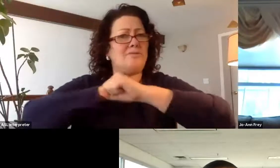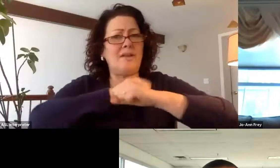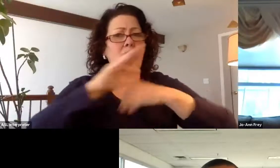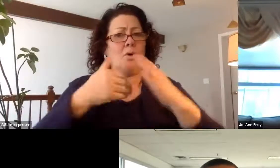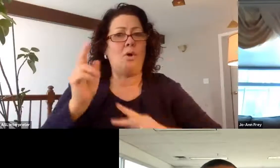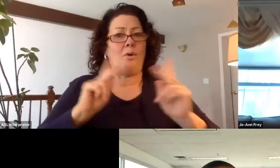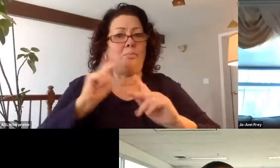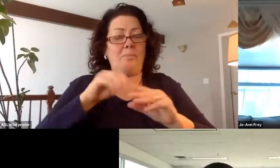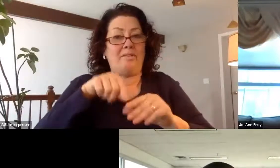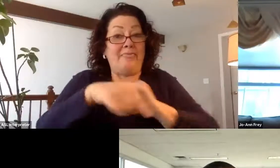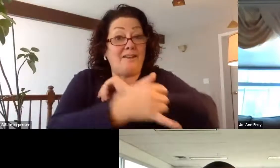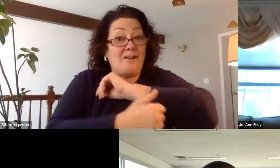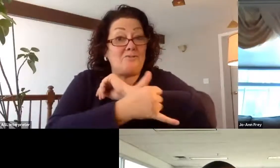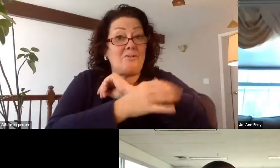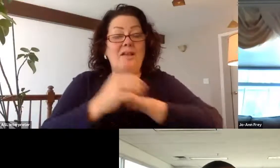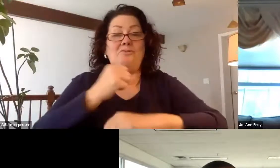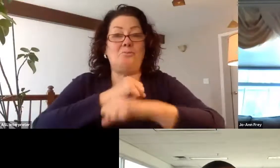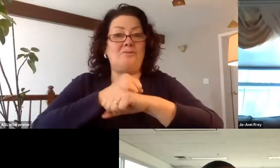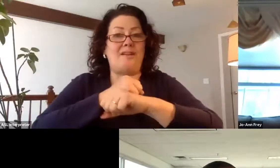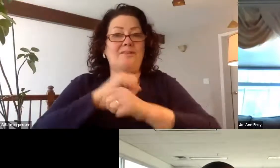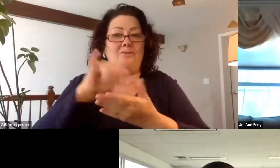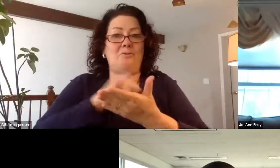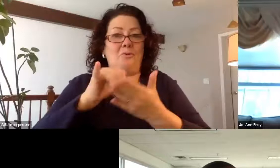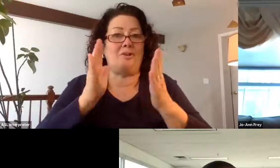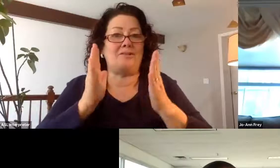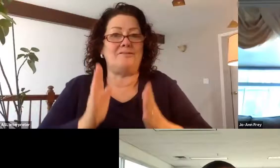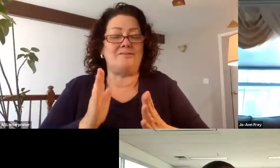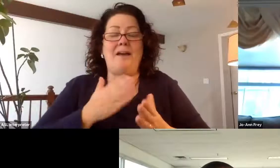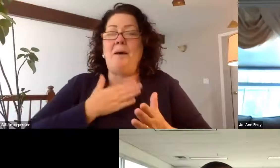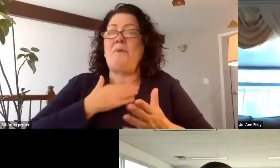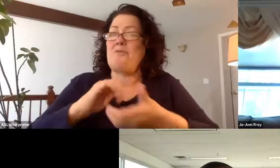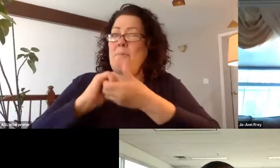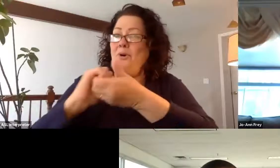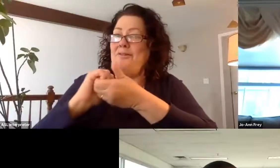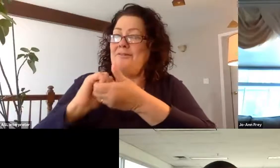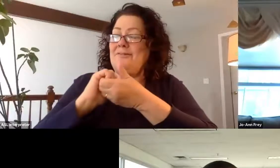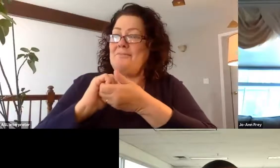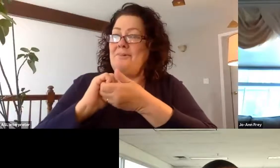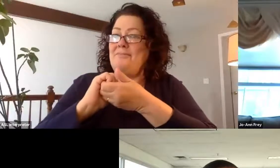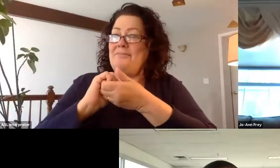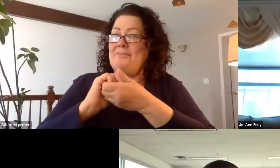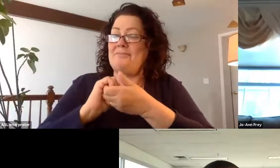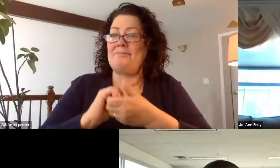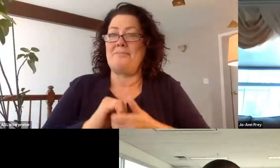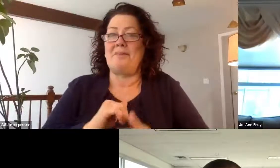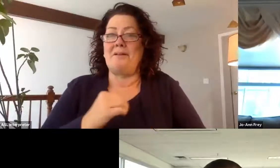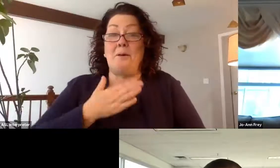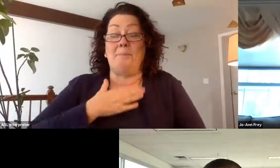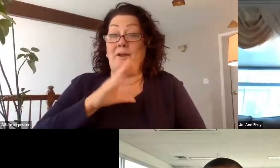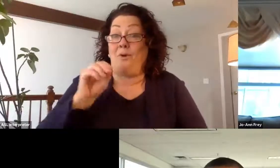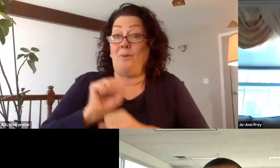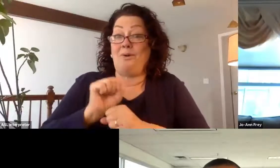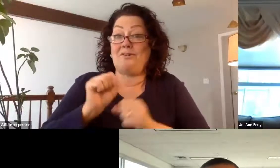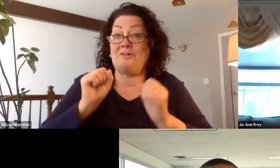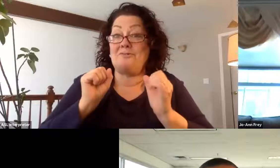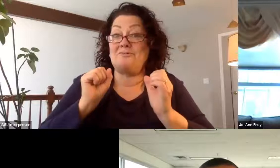all New Yorkers. And we are really grateful for the partnership. And, you know, we're really excited, right? Because it's only been two or